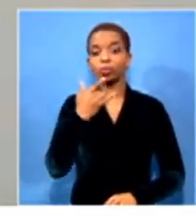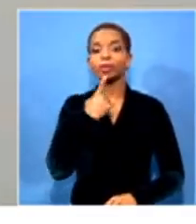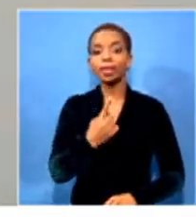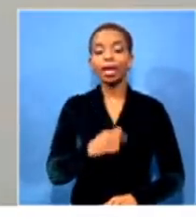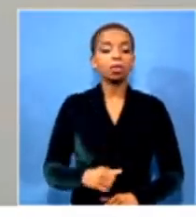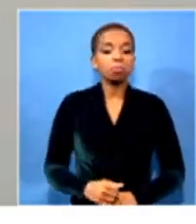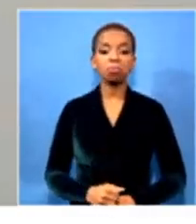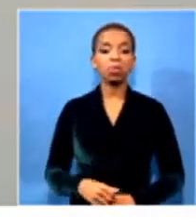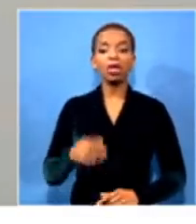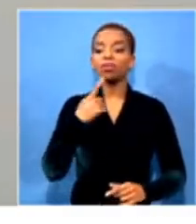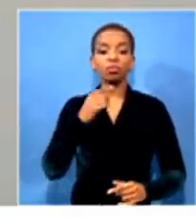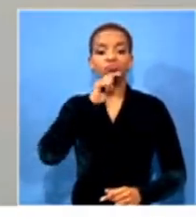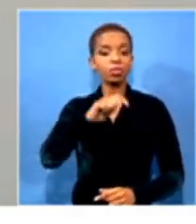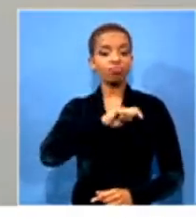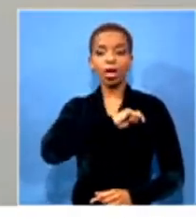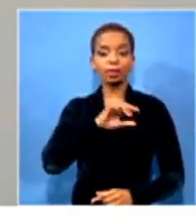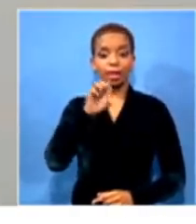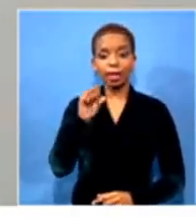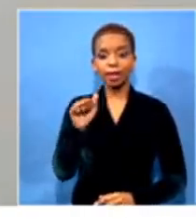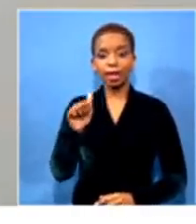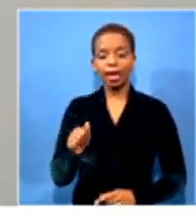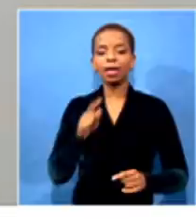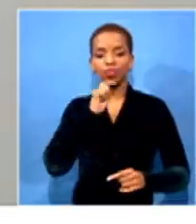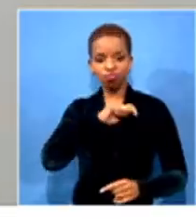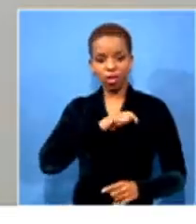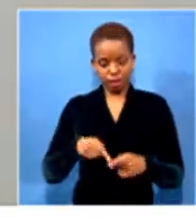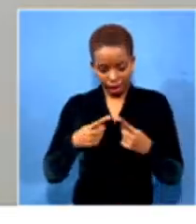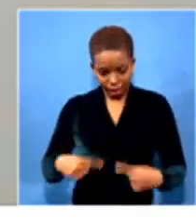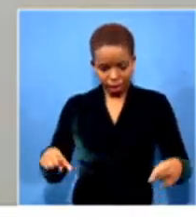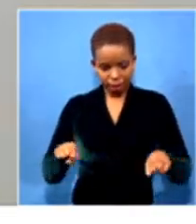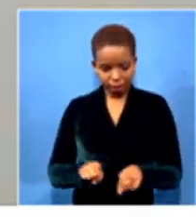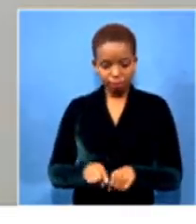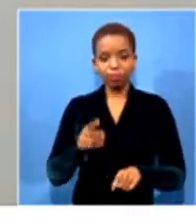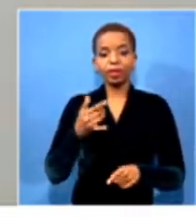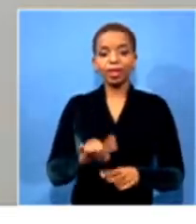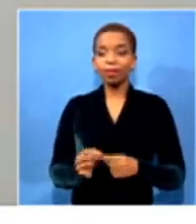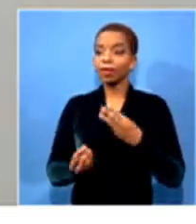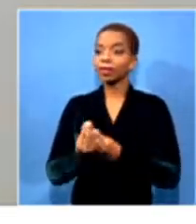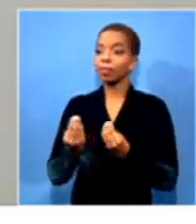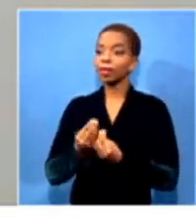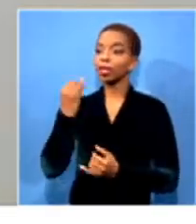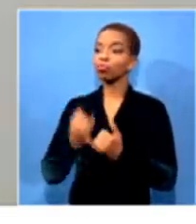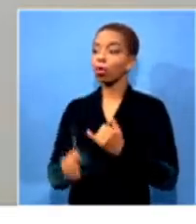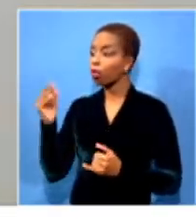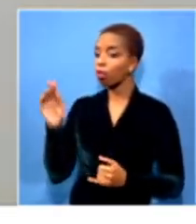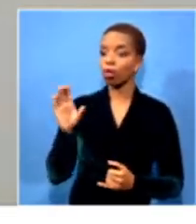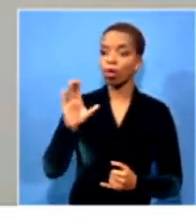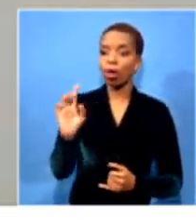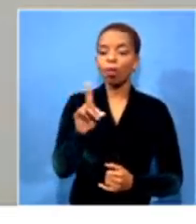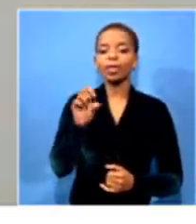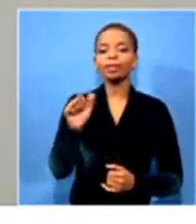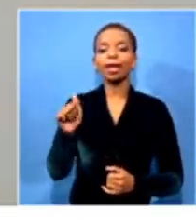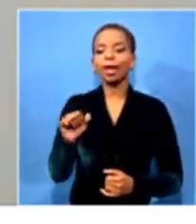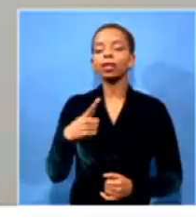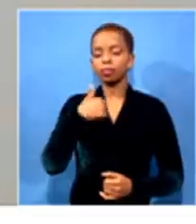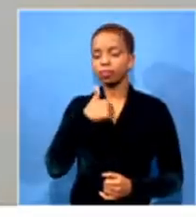trust us. So give them the money, and if anything goes wrong, we'll pay you whatever SAA cannot pay you. So that is really how the state guarantee framework works. And